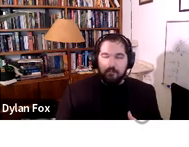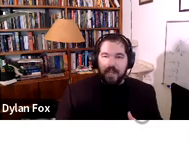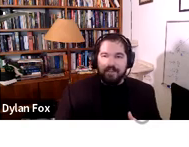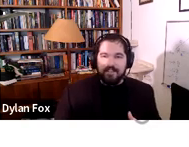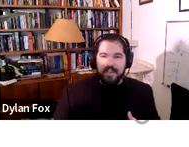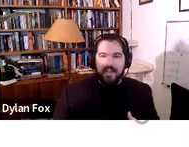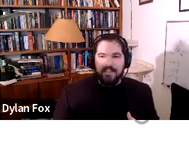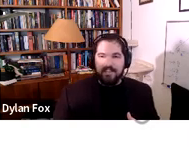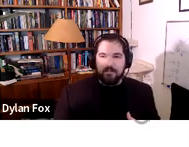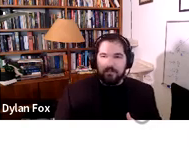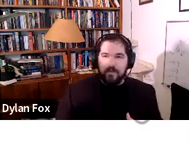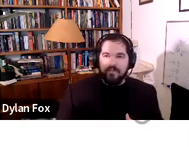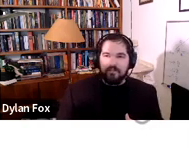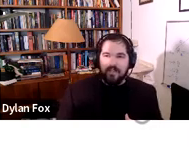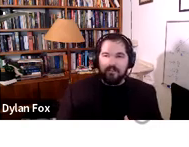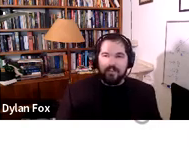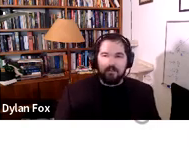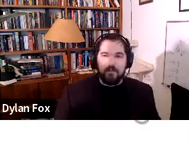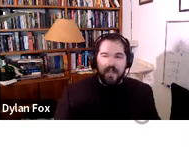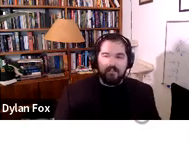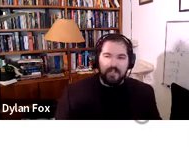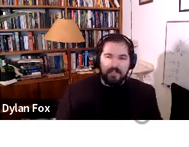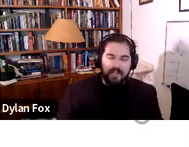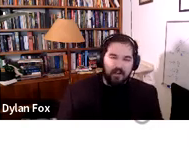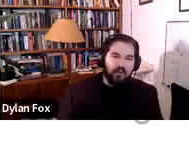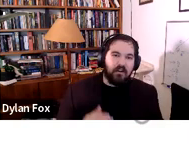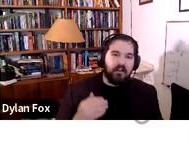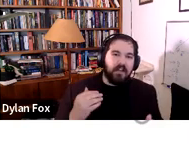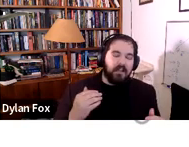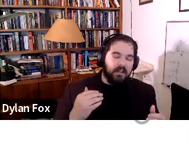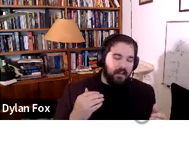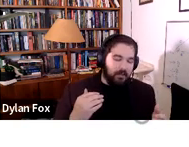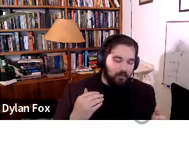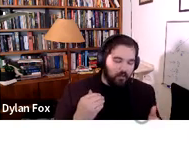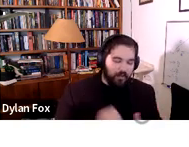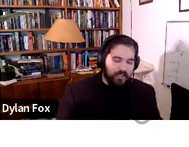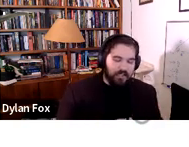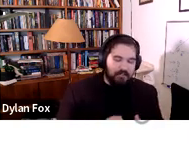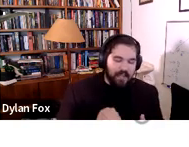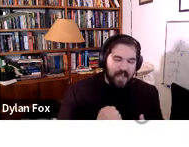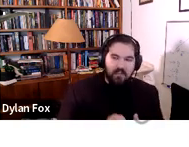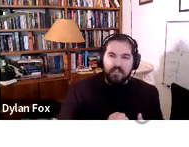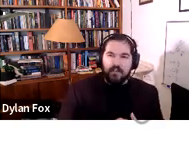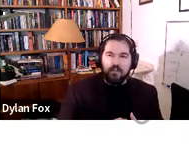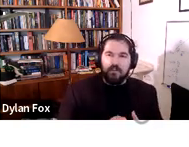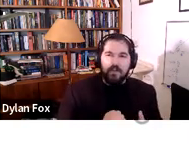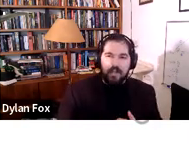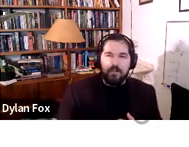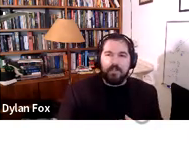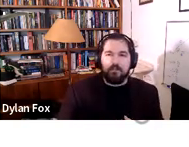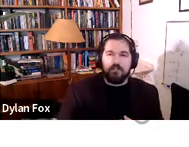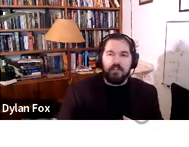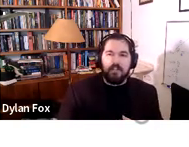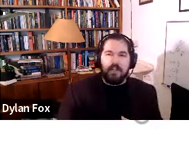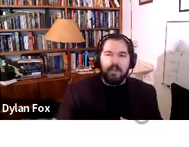of pie in the sky, you know, waving a flag around ideals. We want to have things that are really actually on the ground,